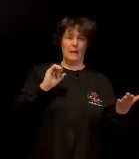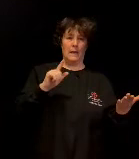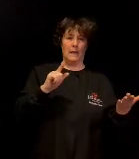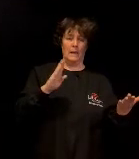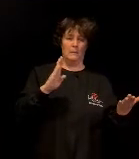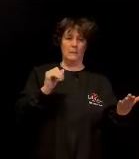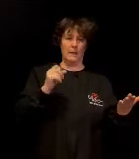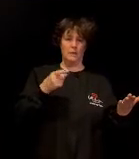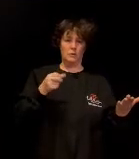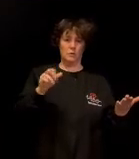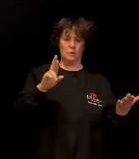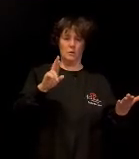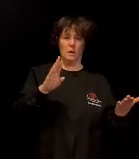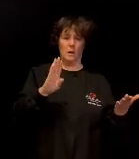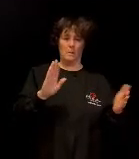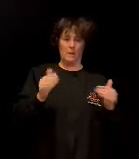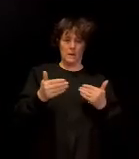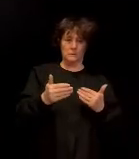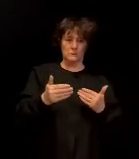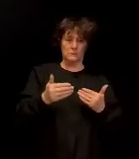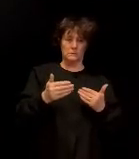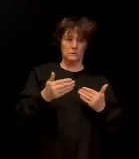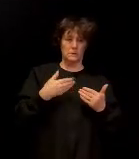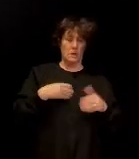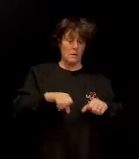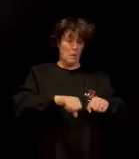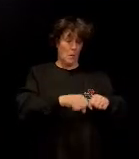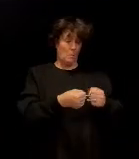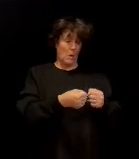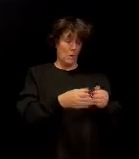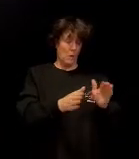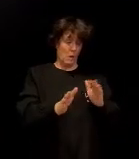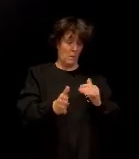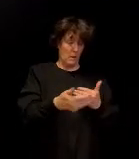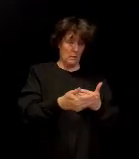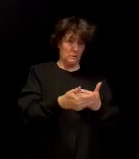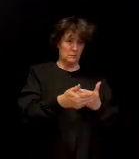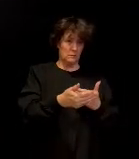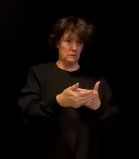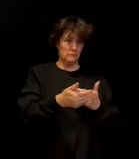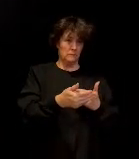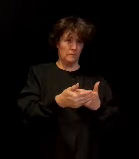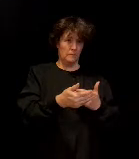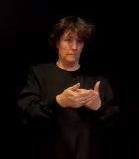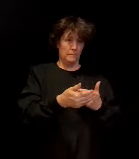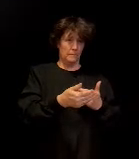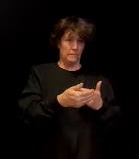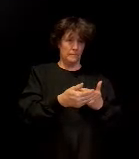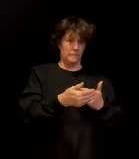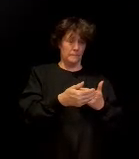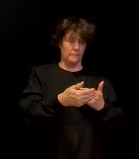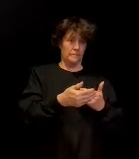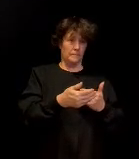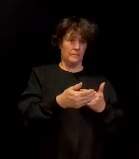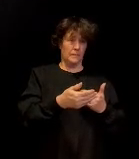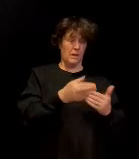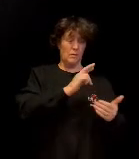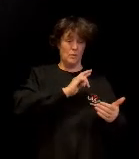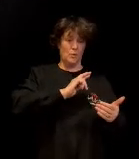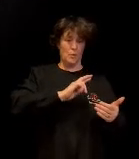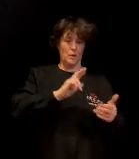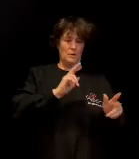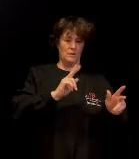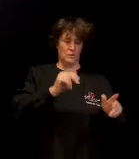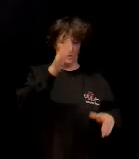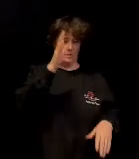lady, right? And she broke open that alabaster box. And, of course, the religious were